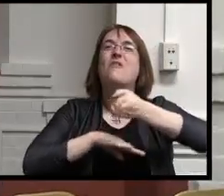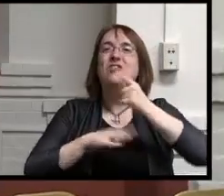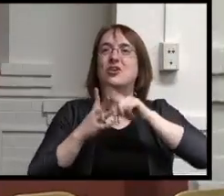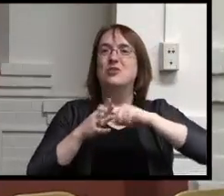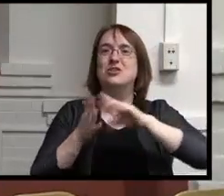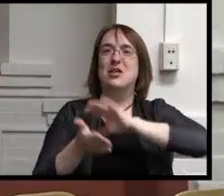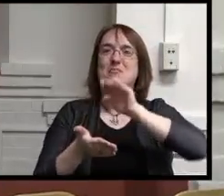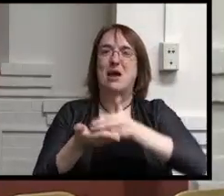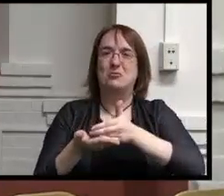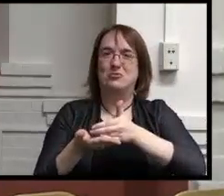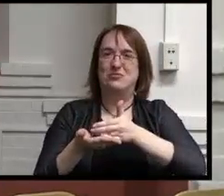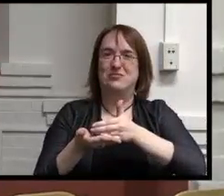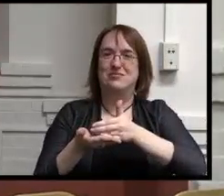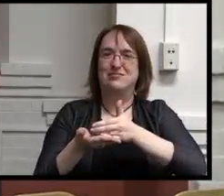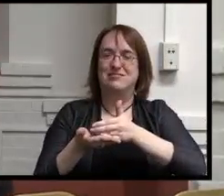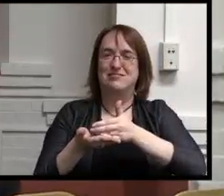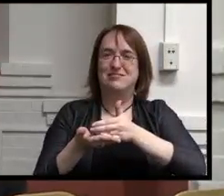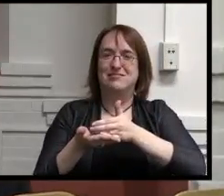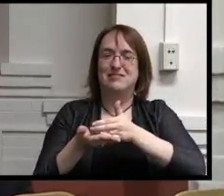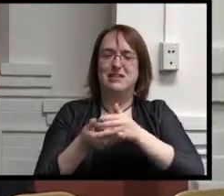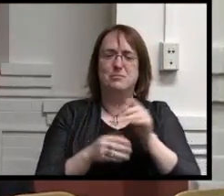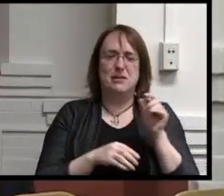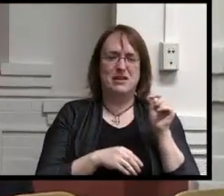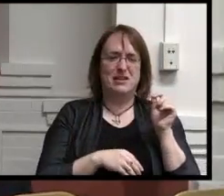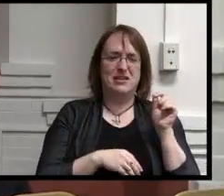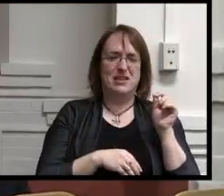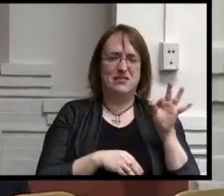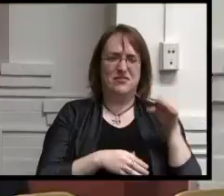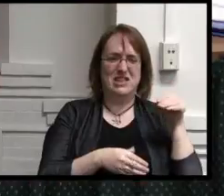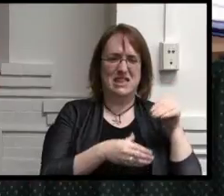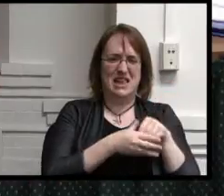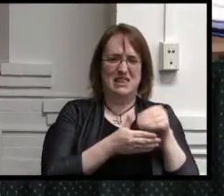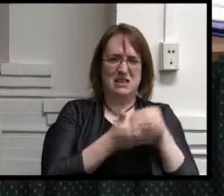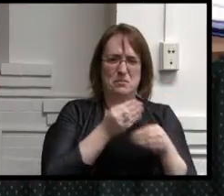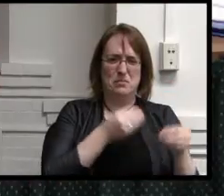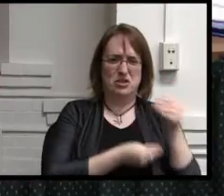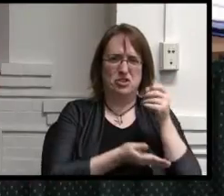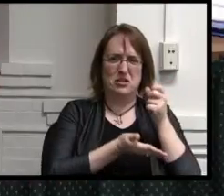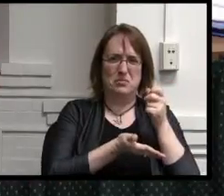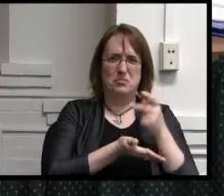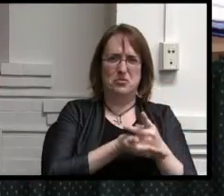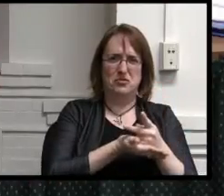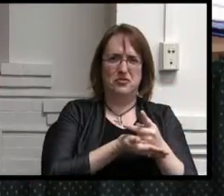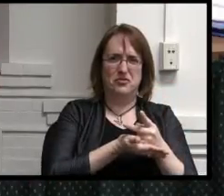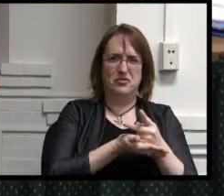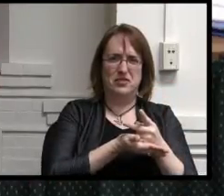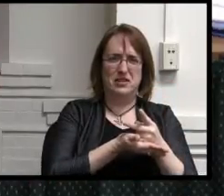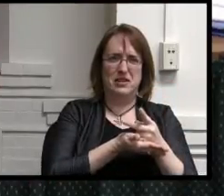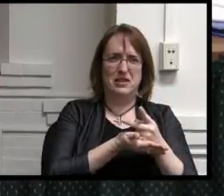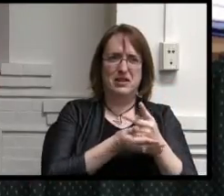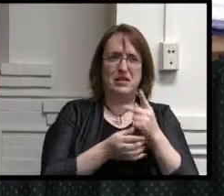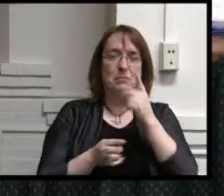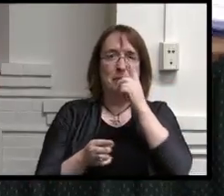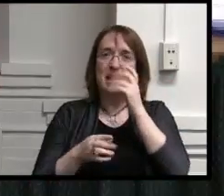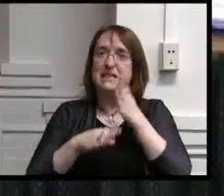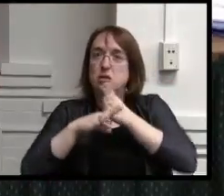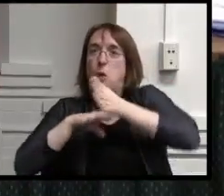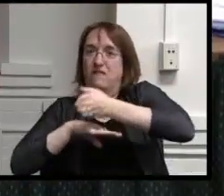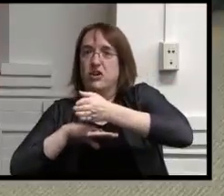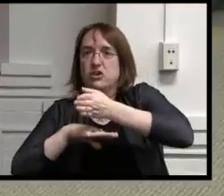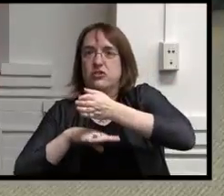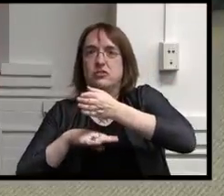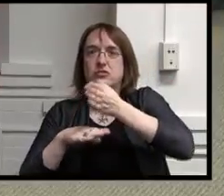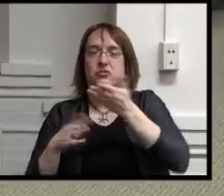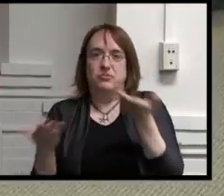that we're allowed to spend without your Right, but if it was permission. already in the budget that we approved, why are we? Because it's over $10,000. Well, that's what I'm at, okay. Right.